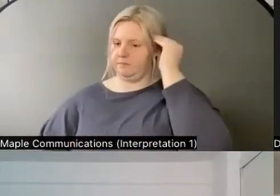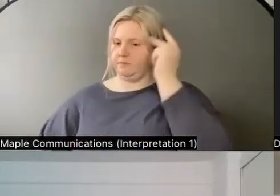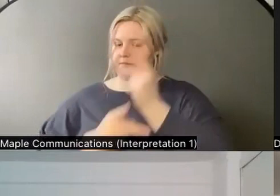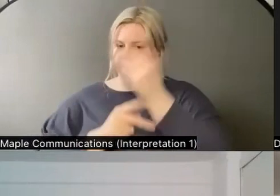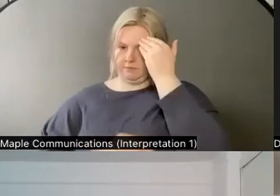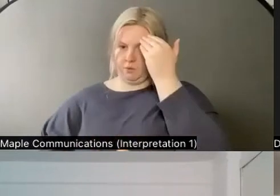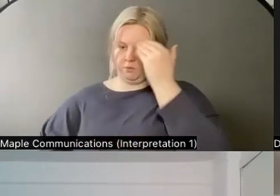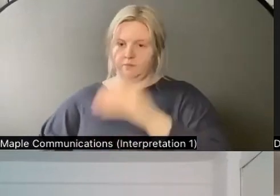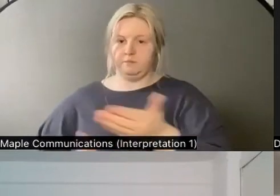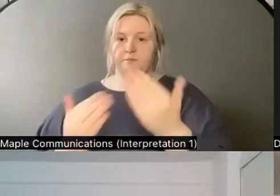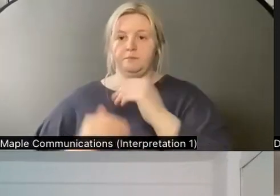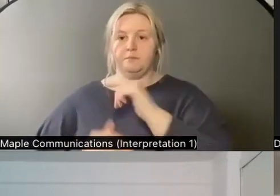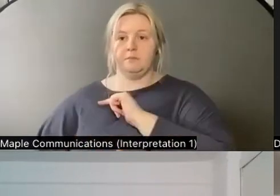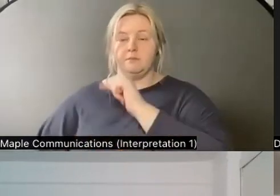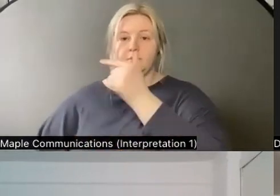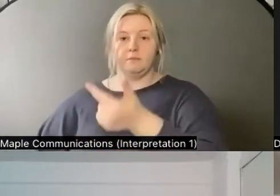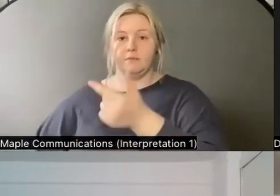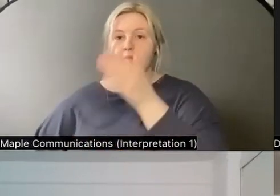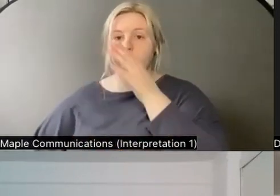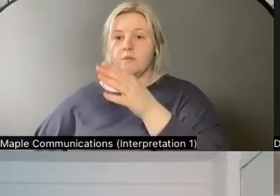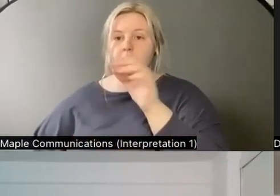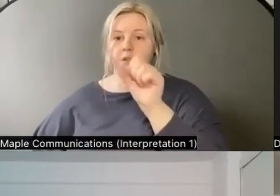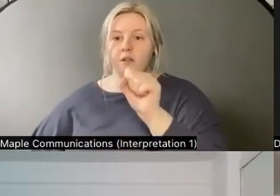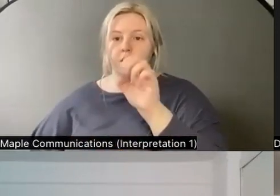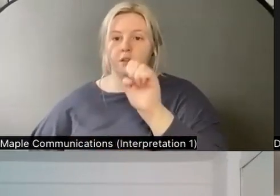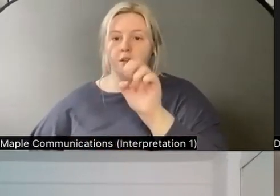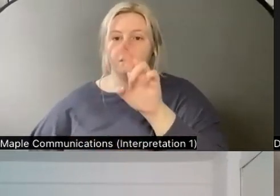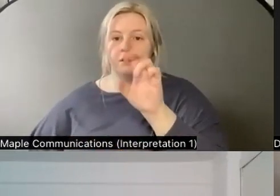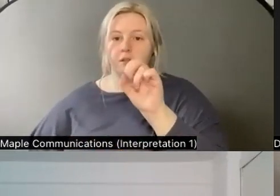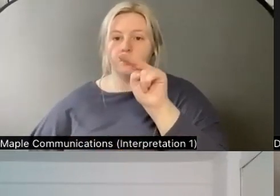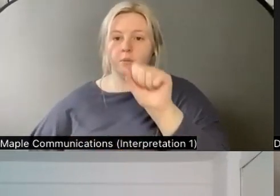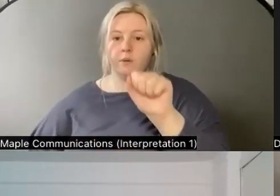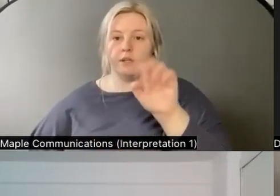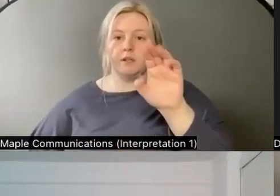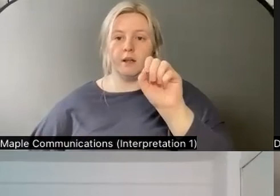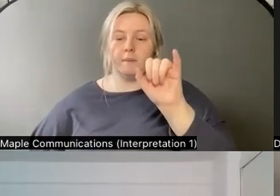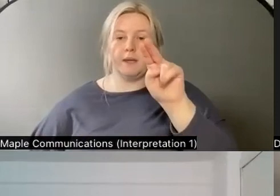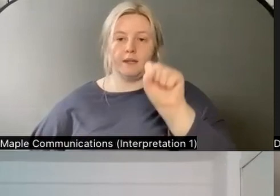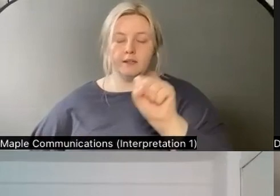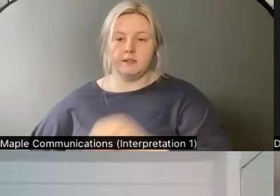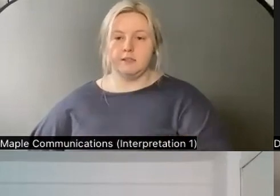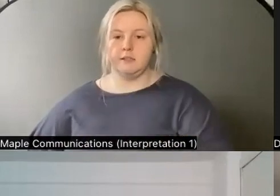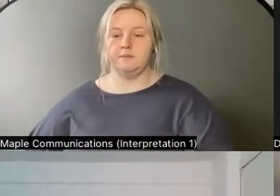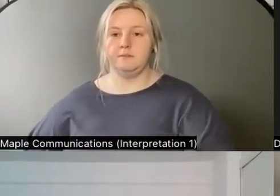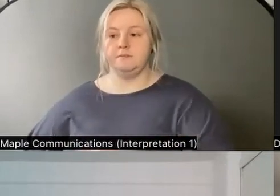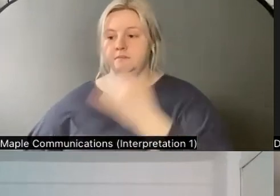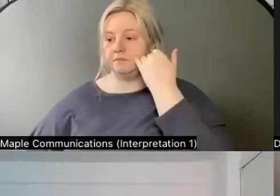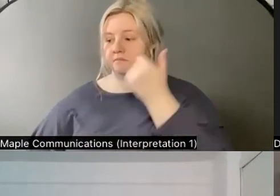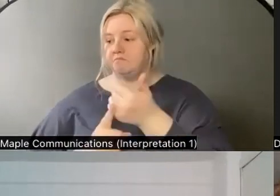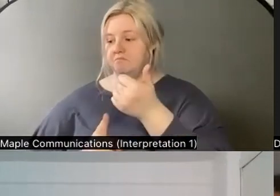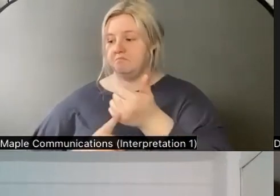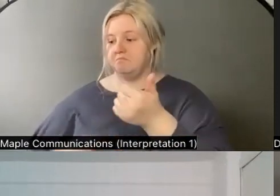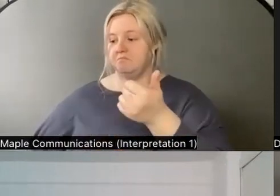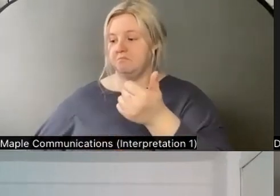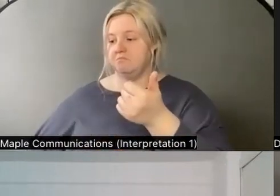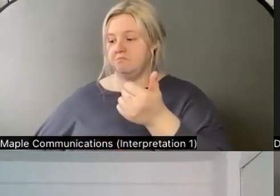Next, we will go to Serena Baines. if you would like to share